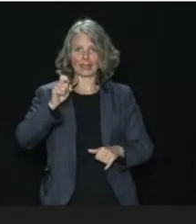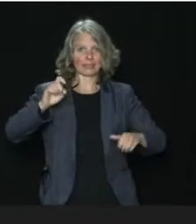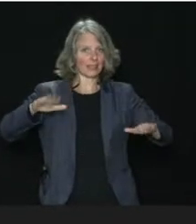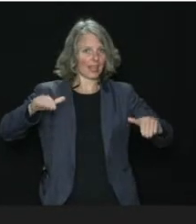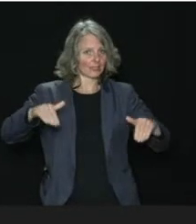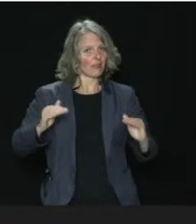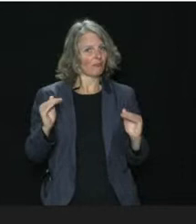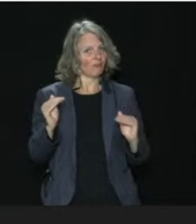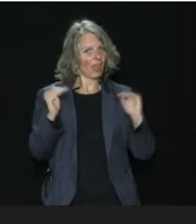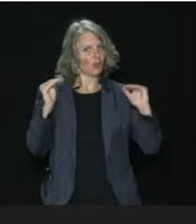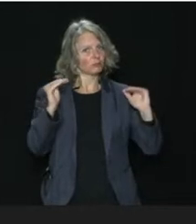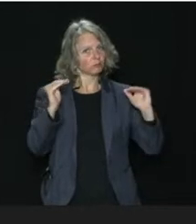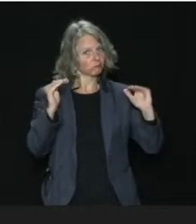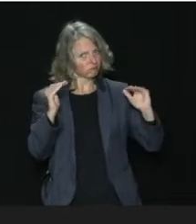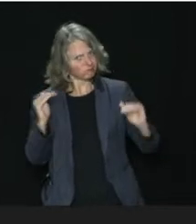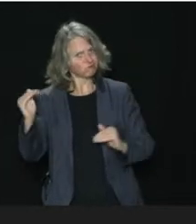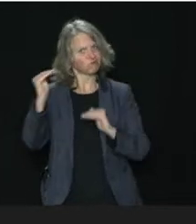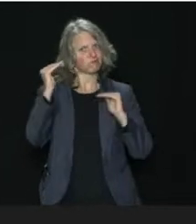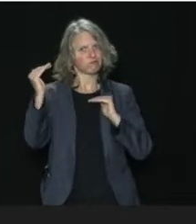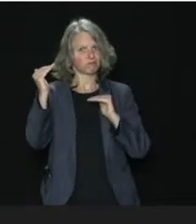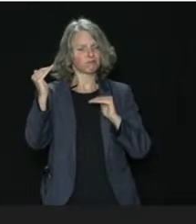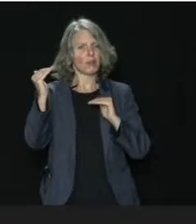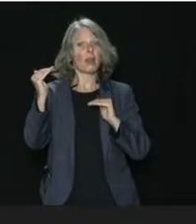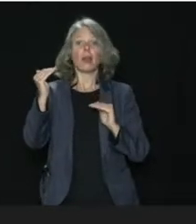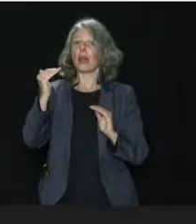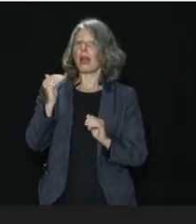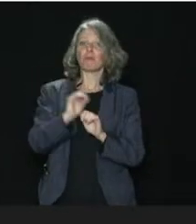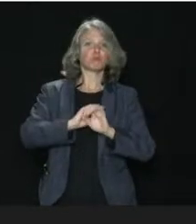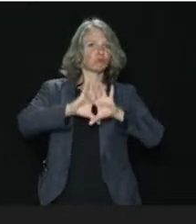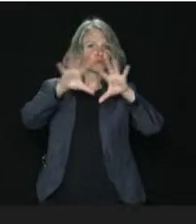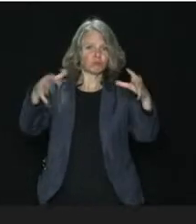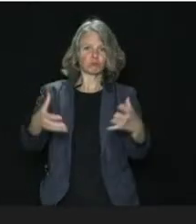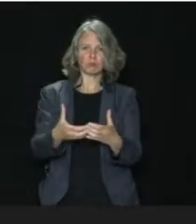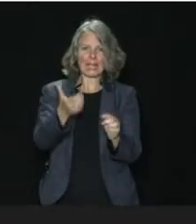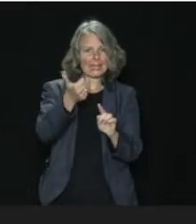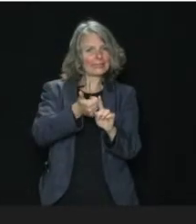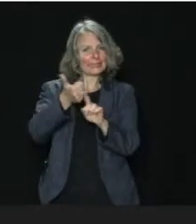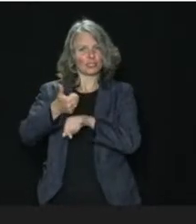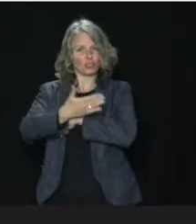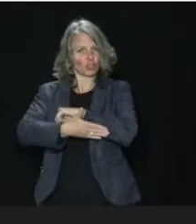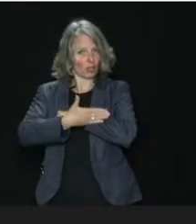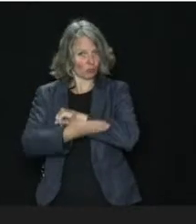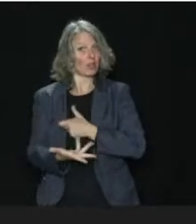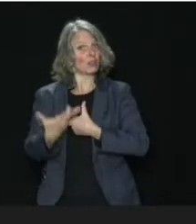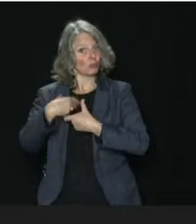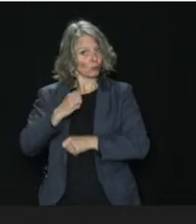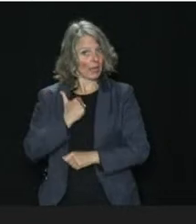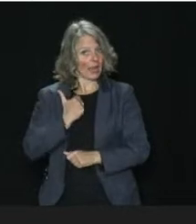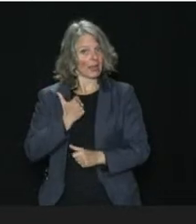Every country, like Canada, has made promises to